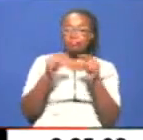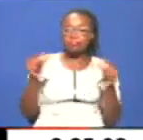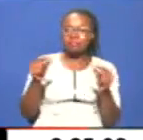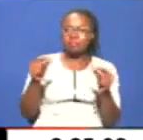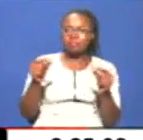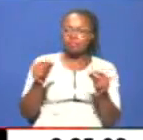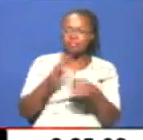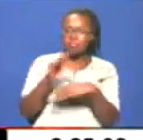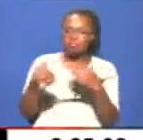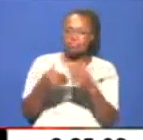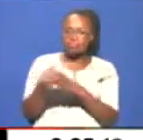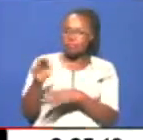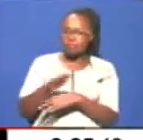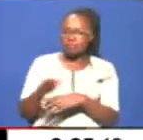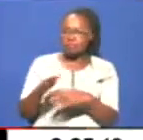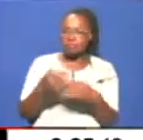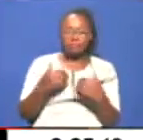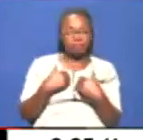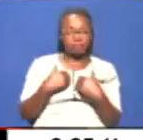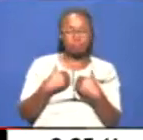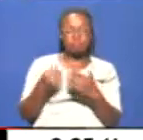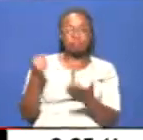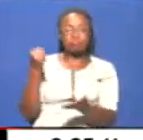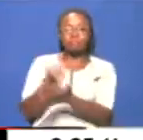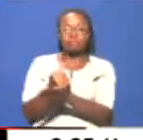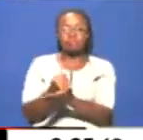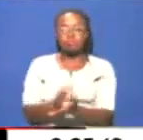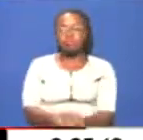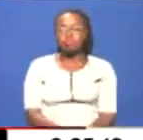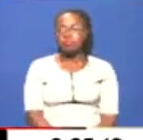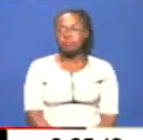the country. Ruth Wamboi for Prime Edition.